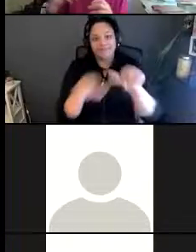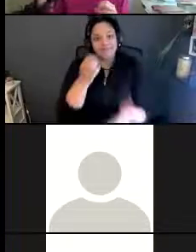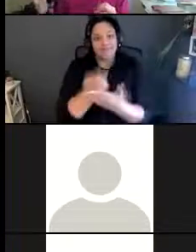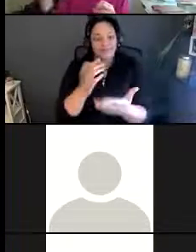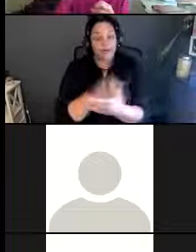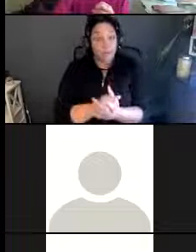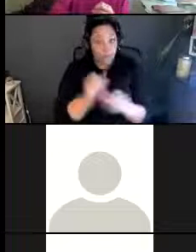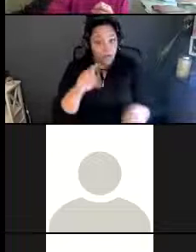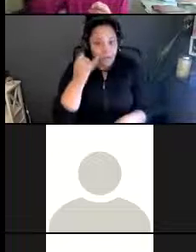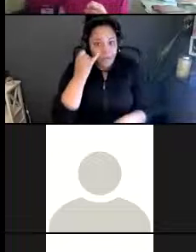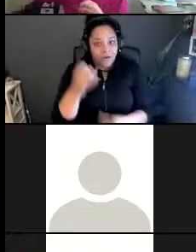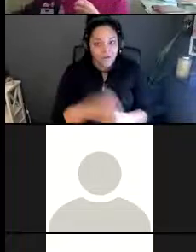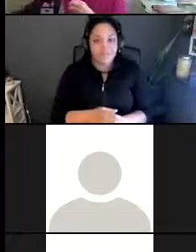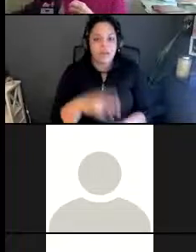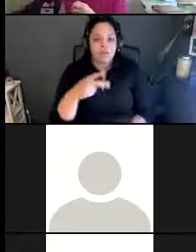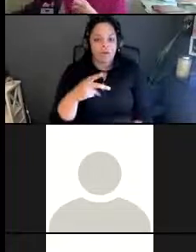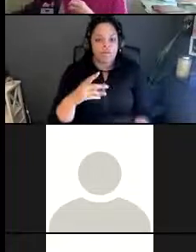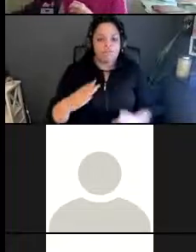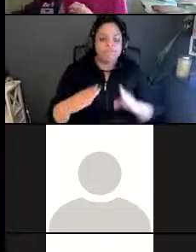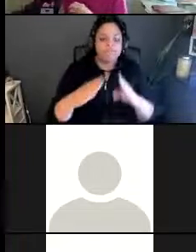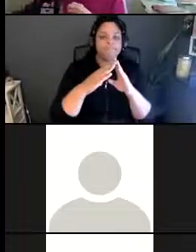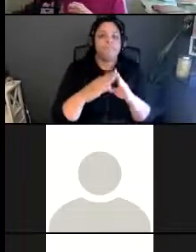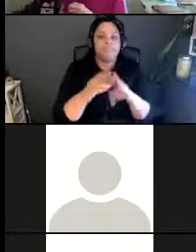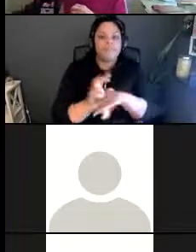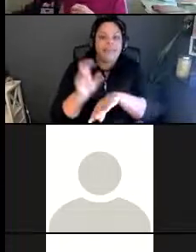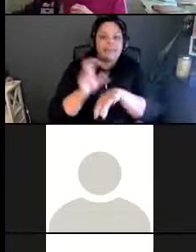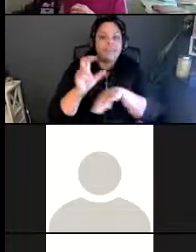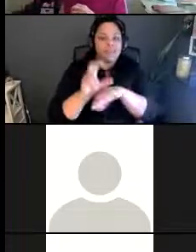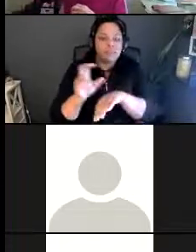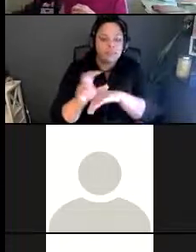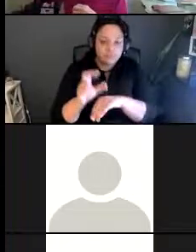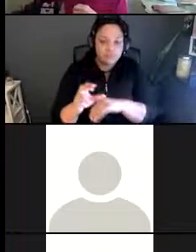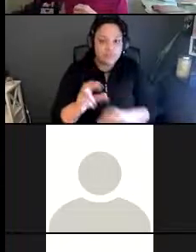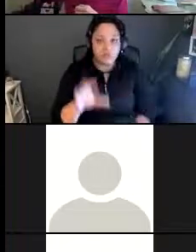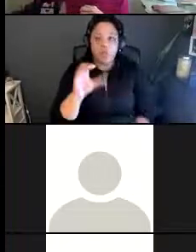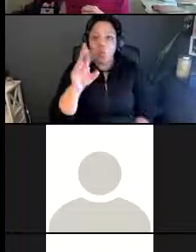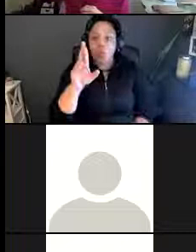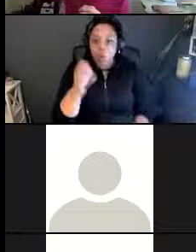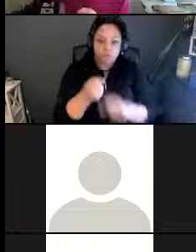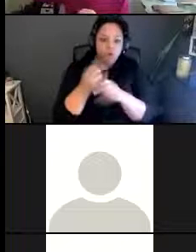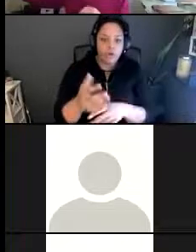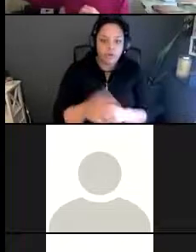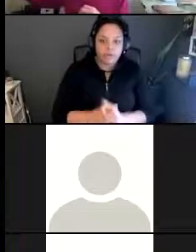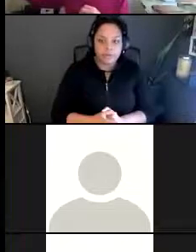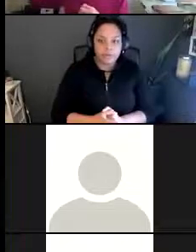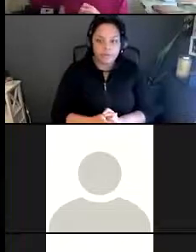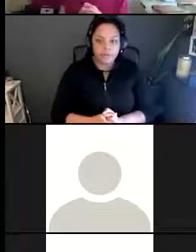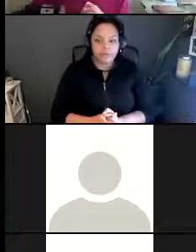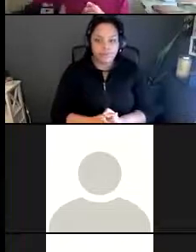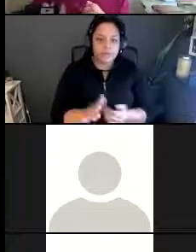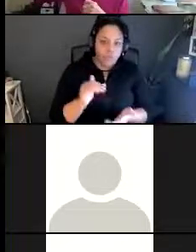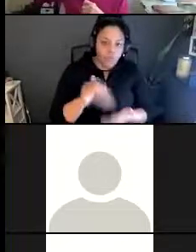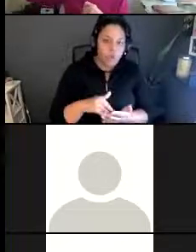that. Upstream investments at the core causes, poorer